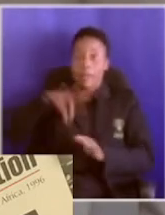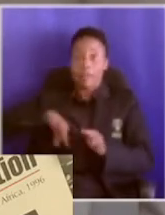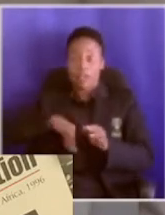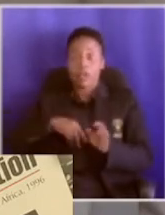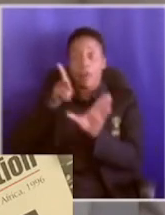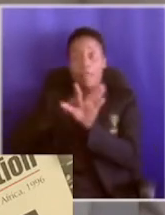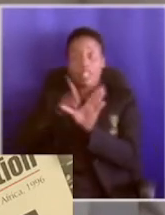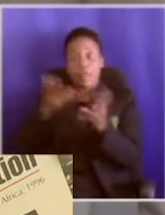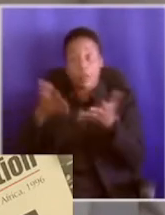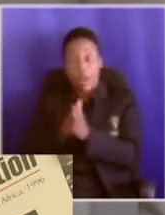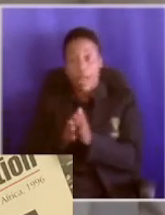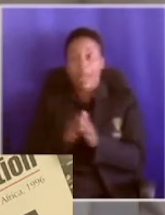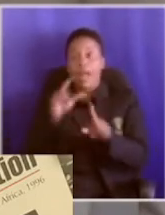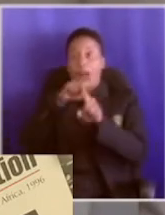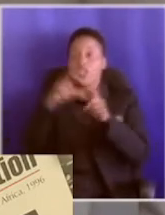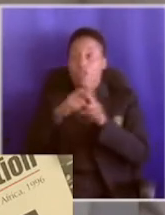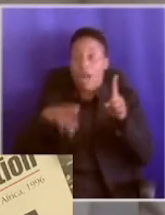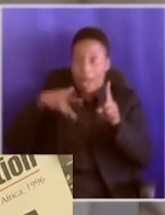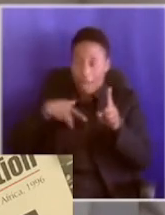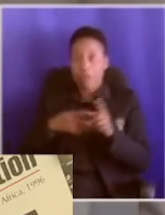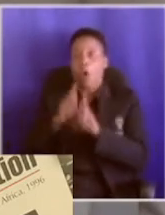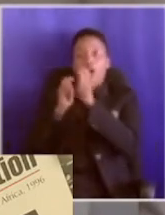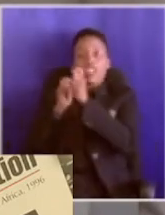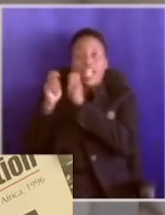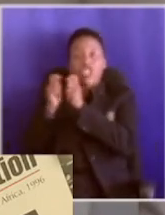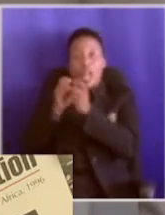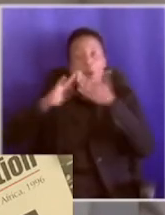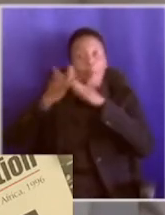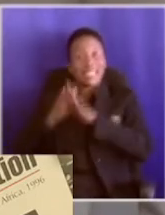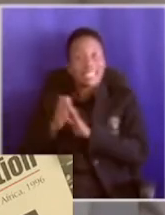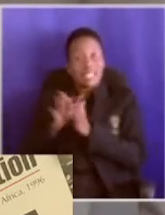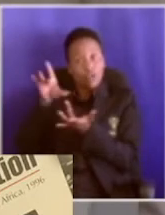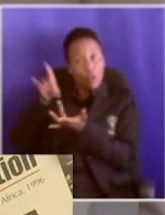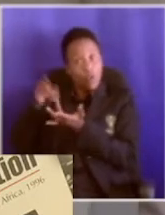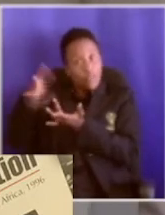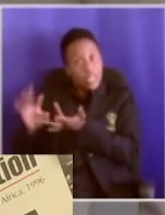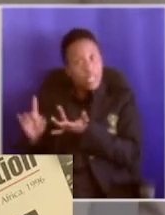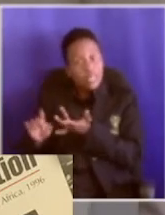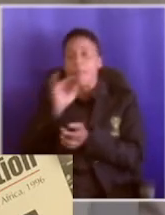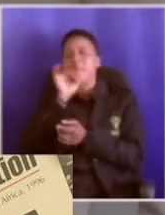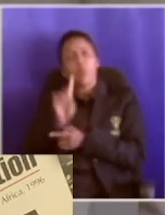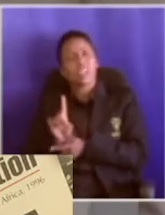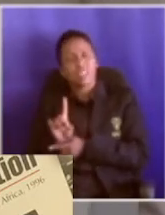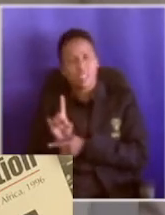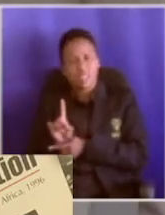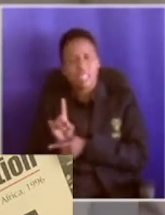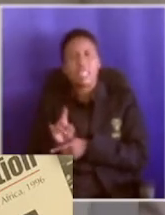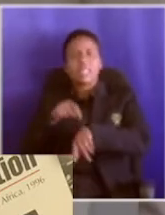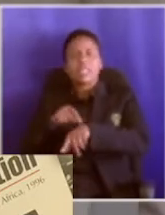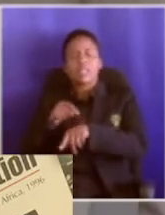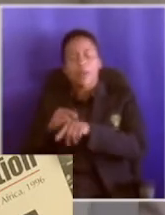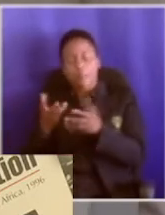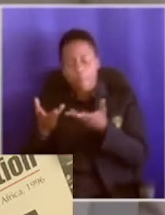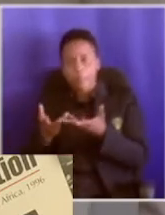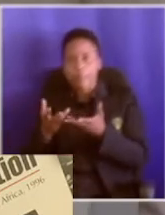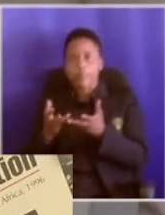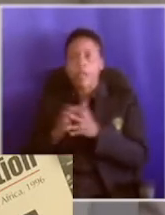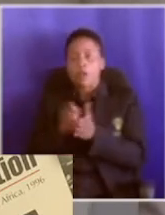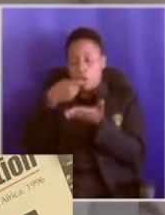cultural life of the traditional community of their choosing. In other words, with the exception of